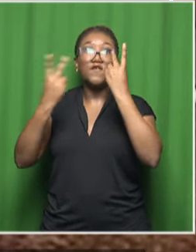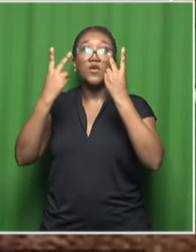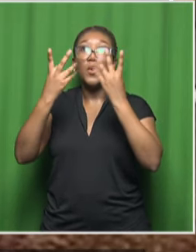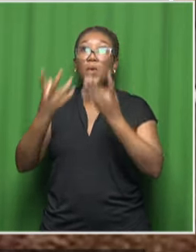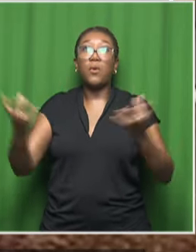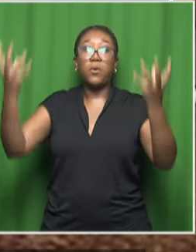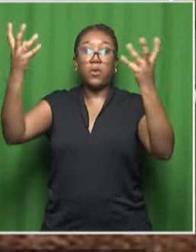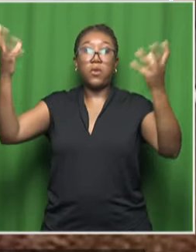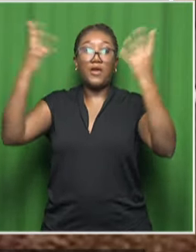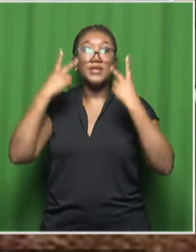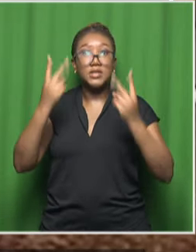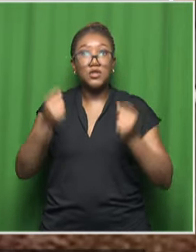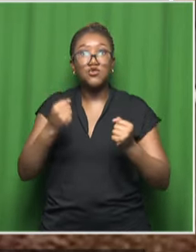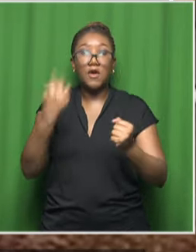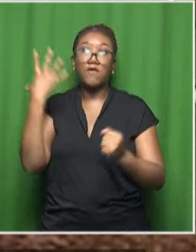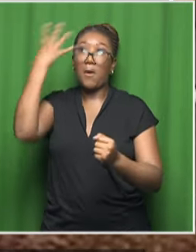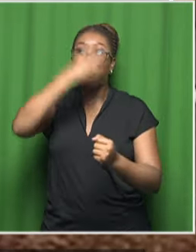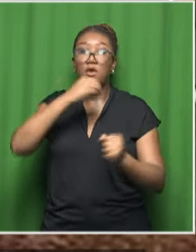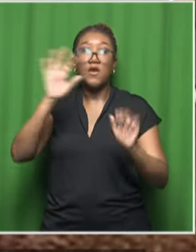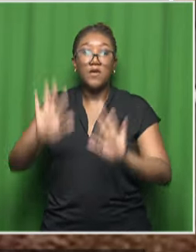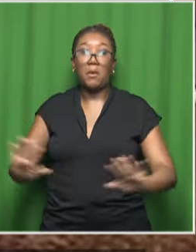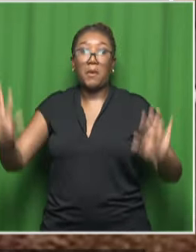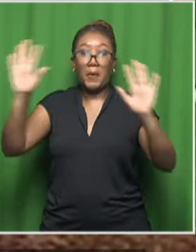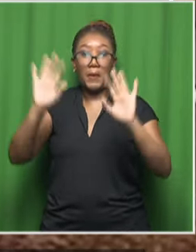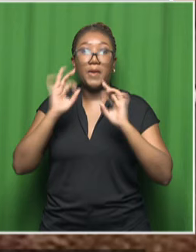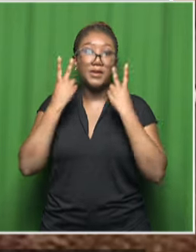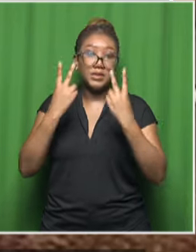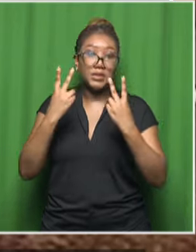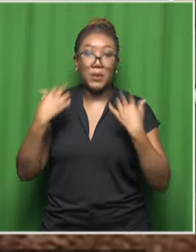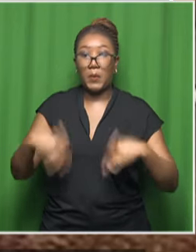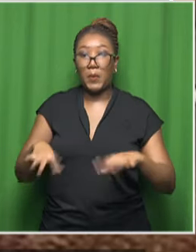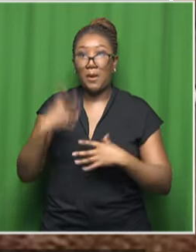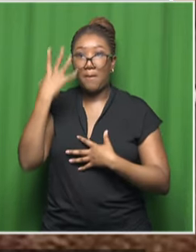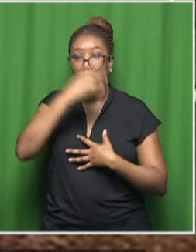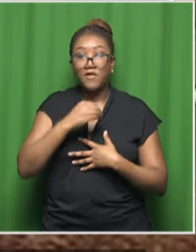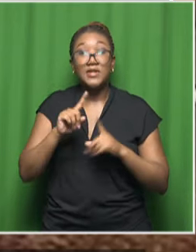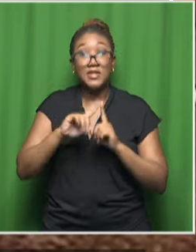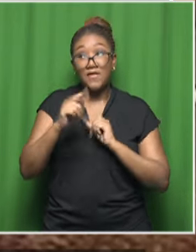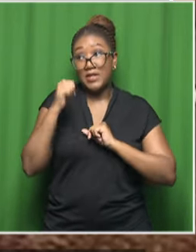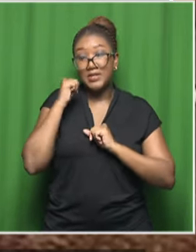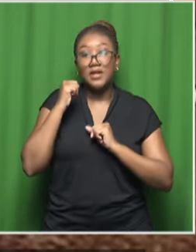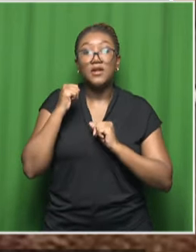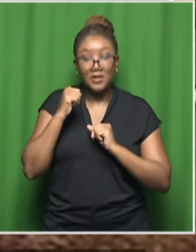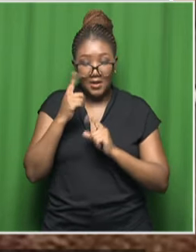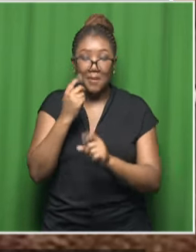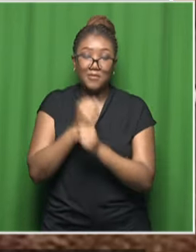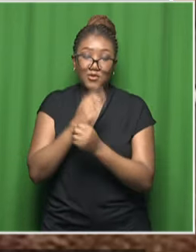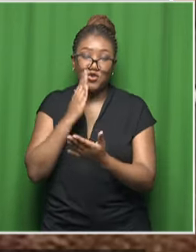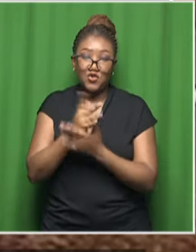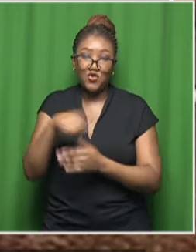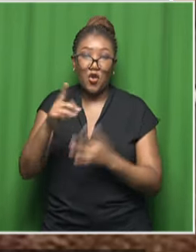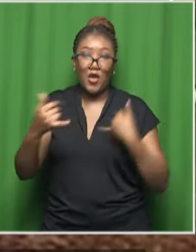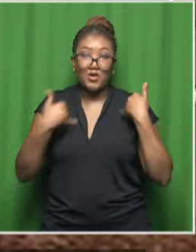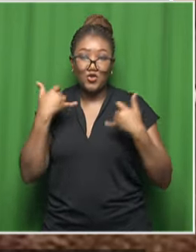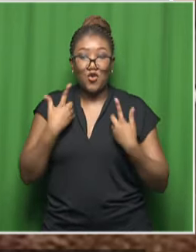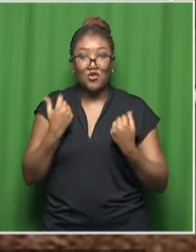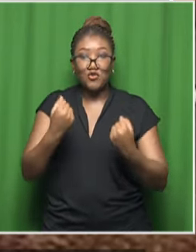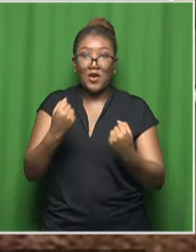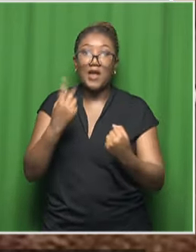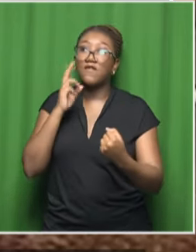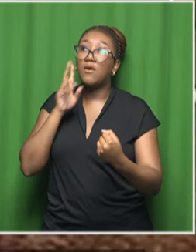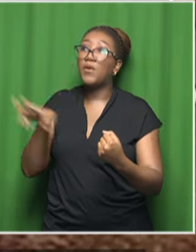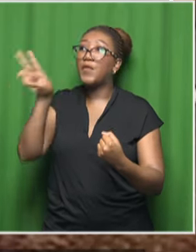much snow fell in that part. Look at that snow, just absolutely beautiful. If you're on that road yesterday, you really would have enjoyed those